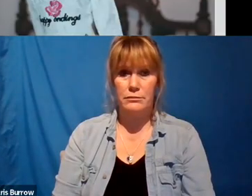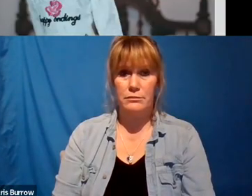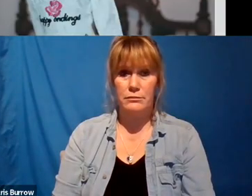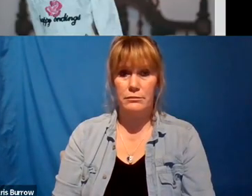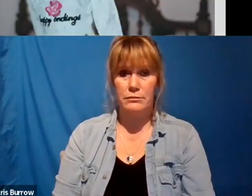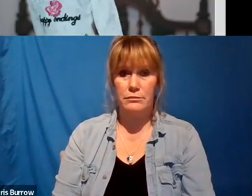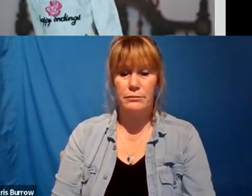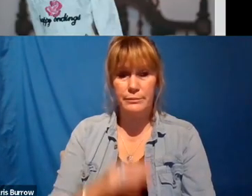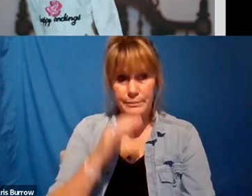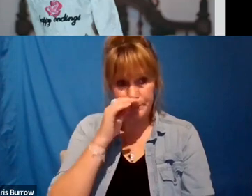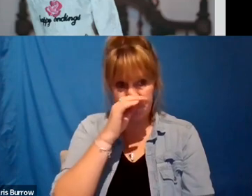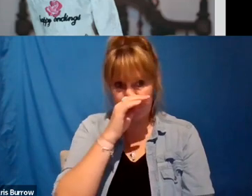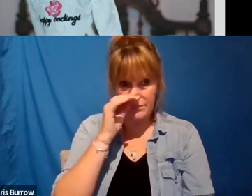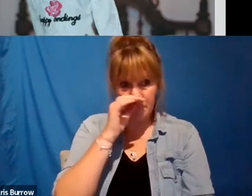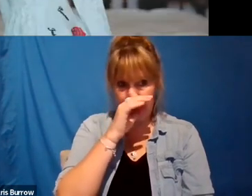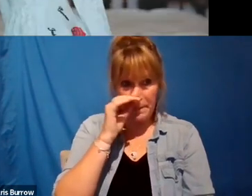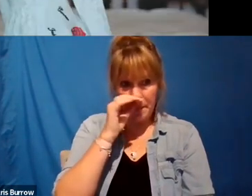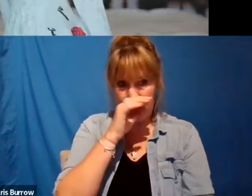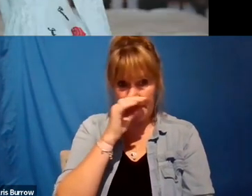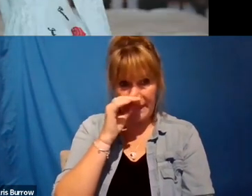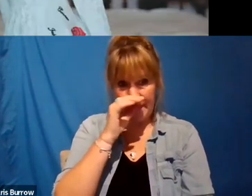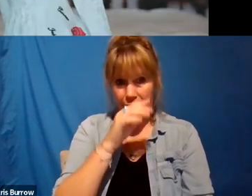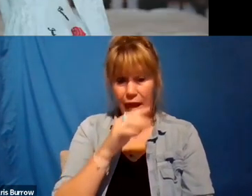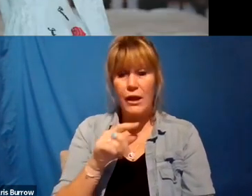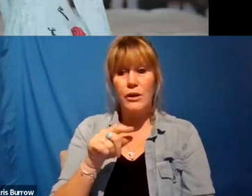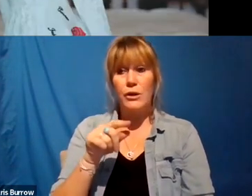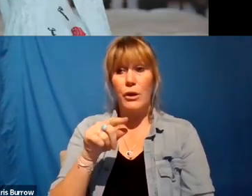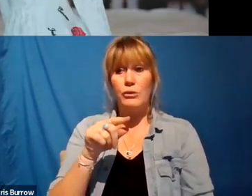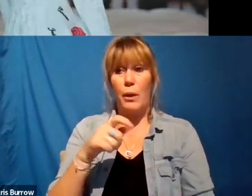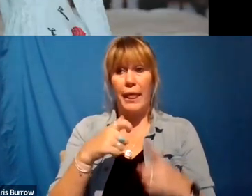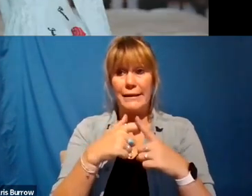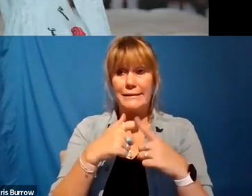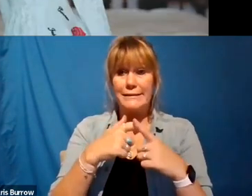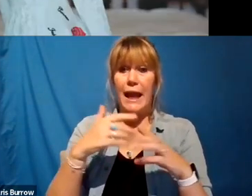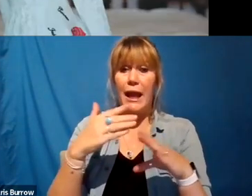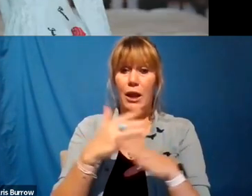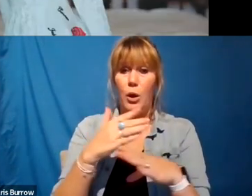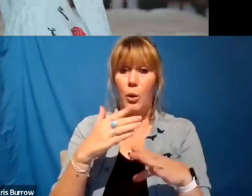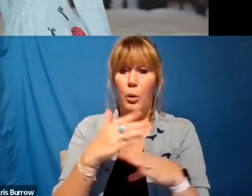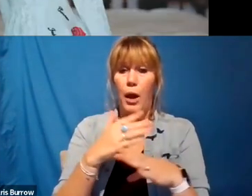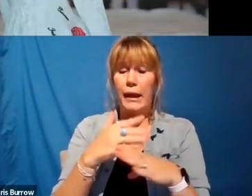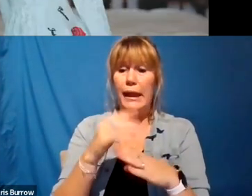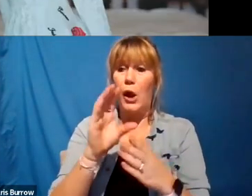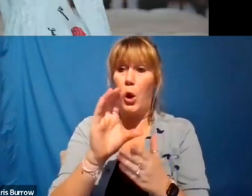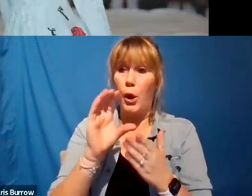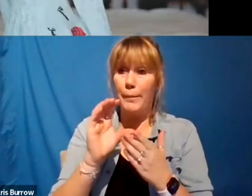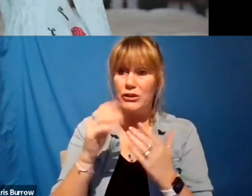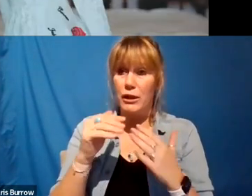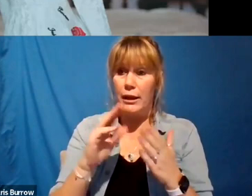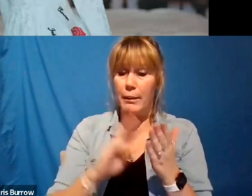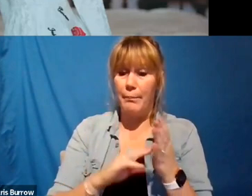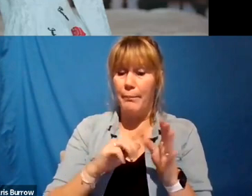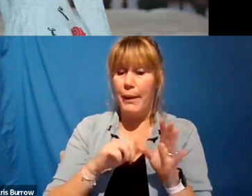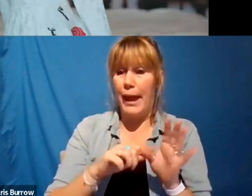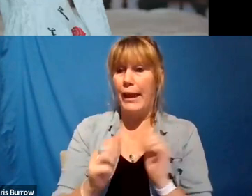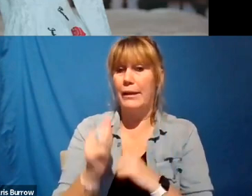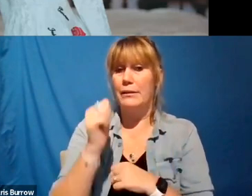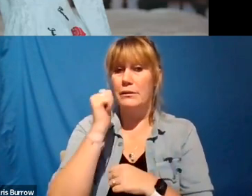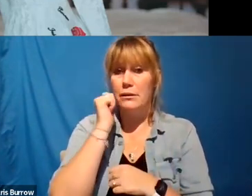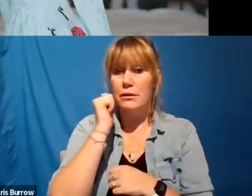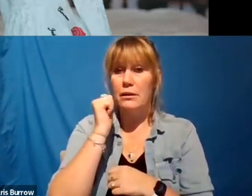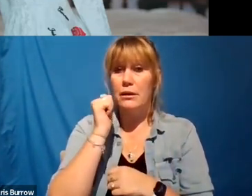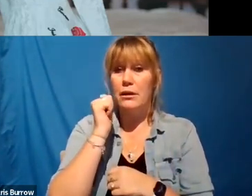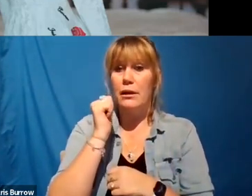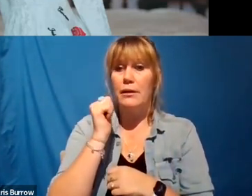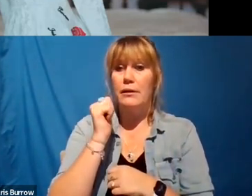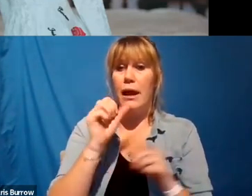There we go. So this is me working on a commission that I did back in May. And to the right is